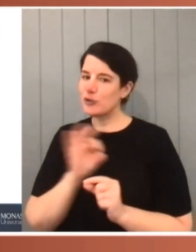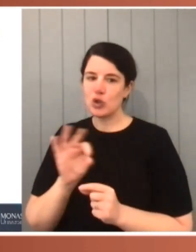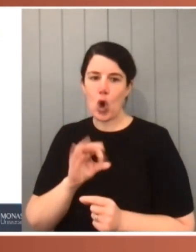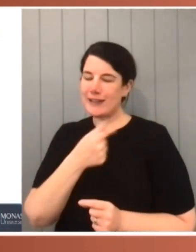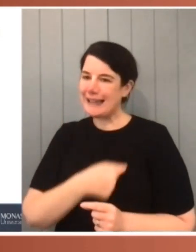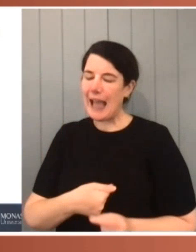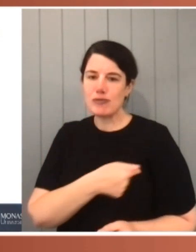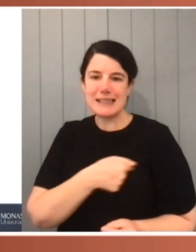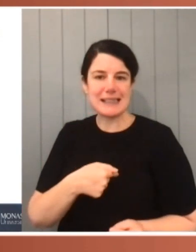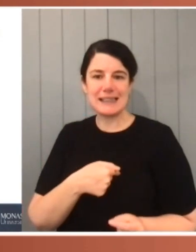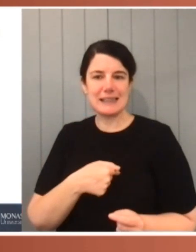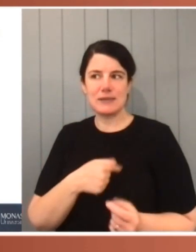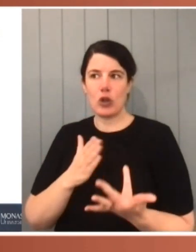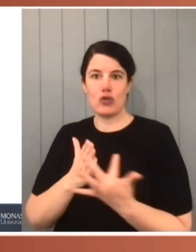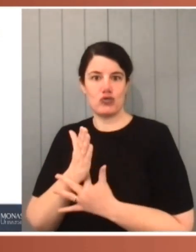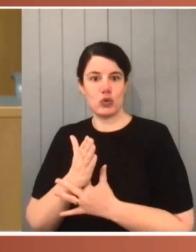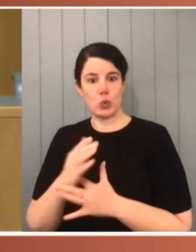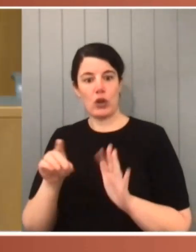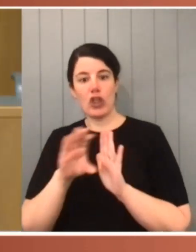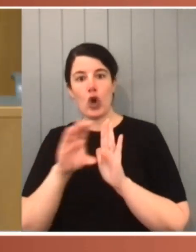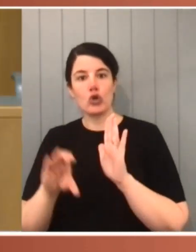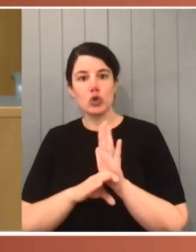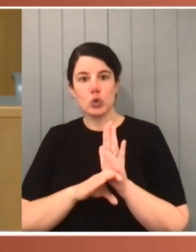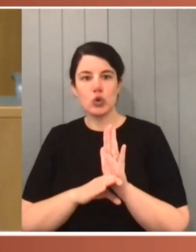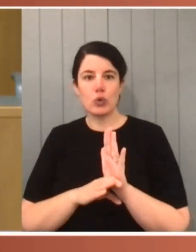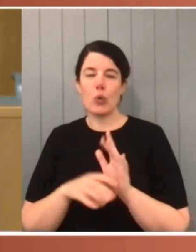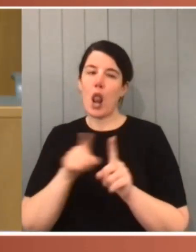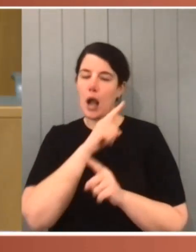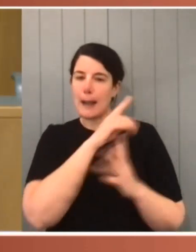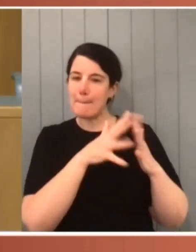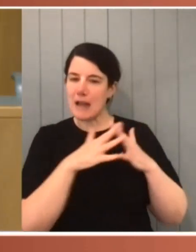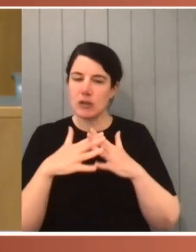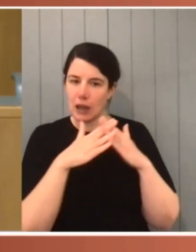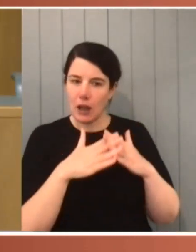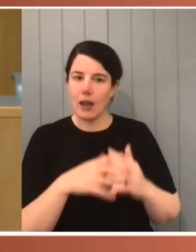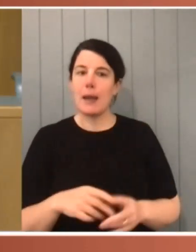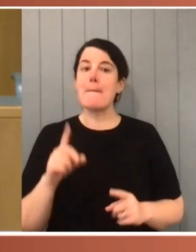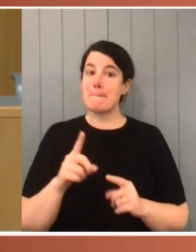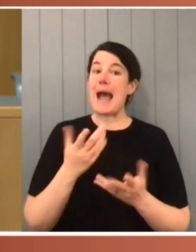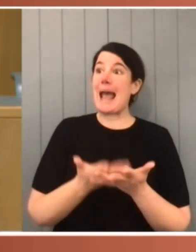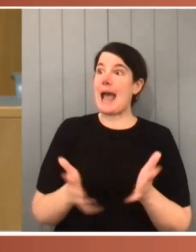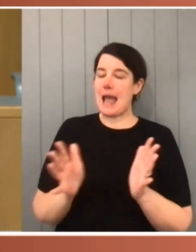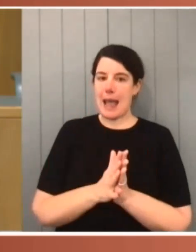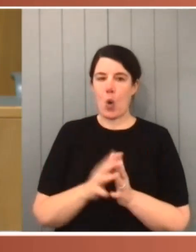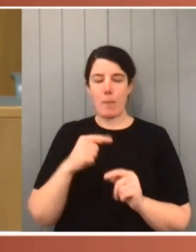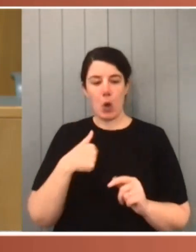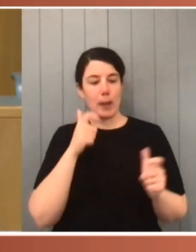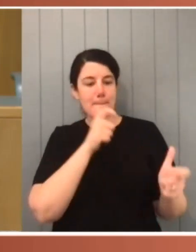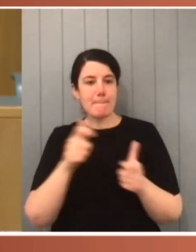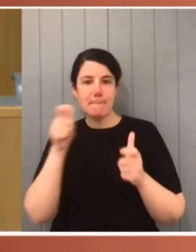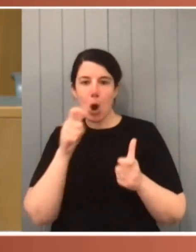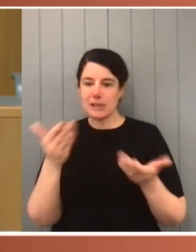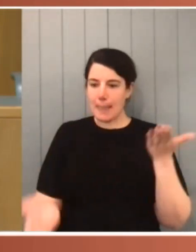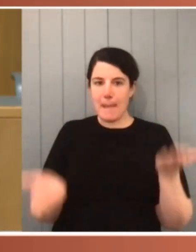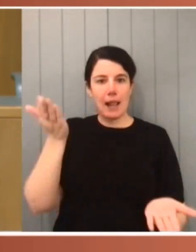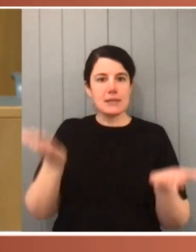mainly guaranteed by a constitutional court, like the Supreme Court in the US, but by democratic monitoring. So it's the democratic system